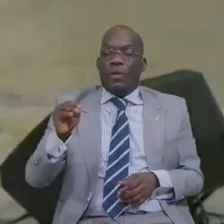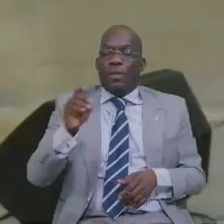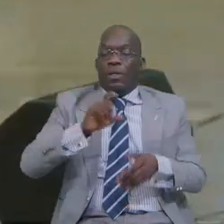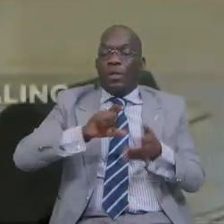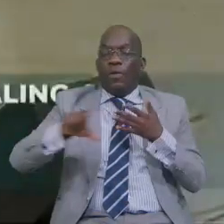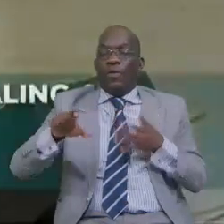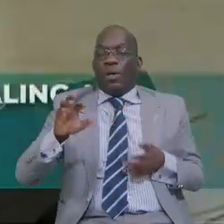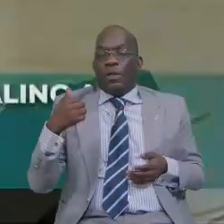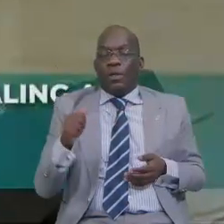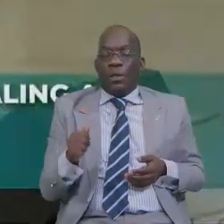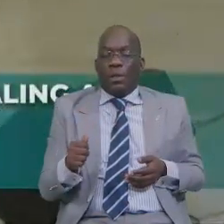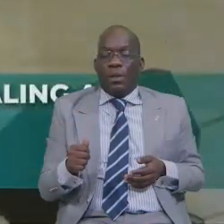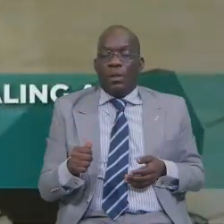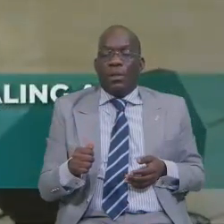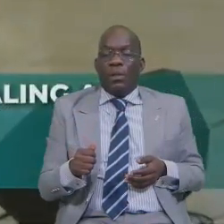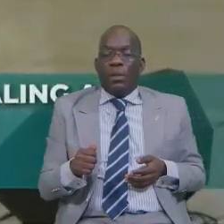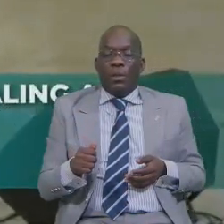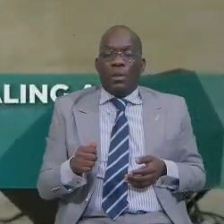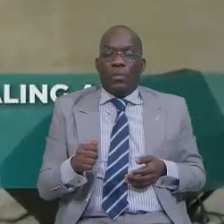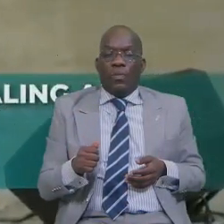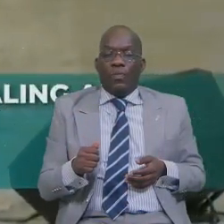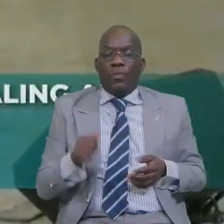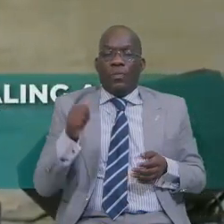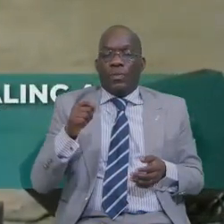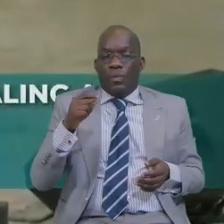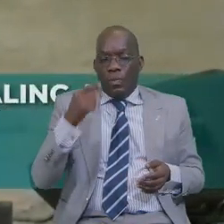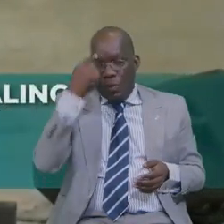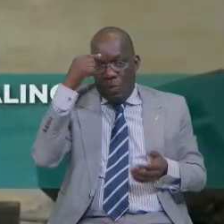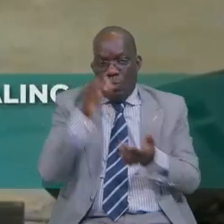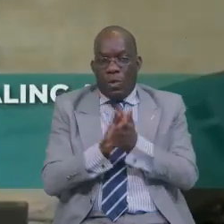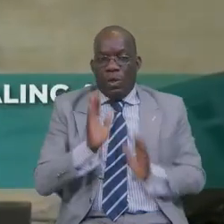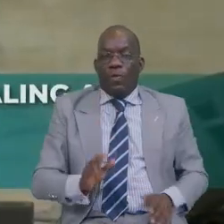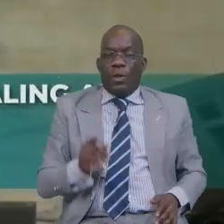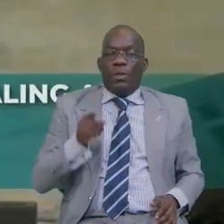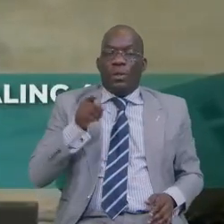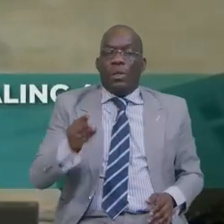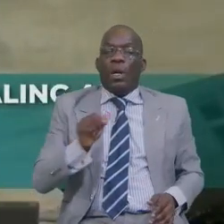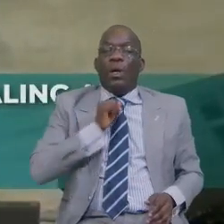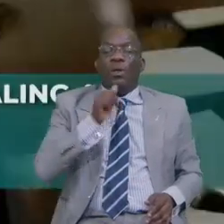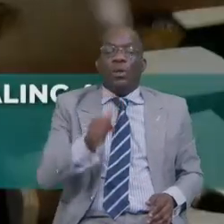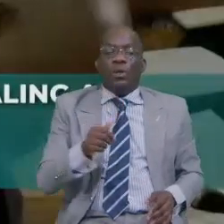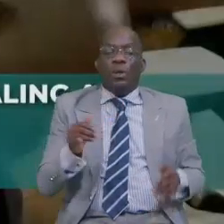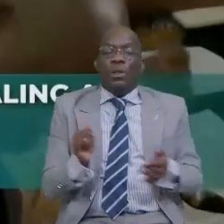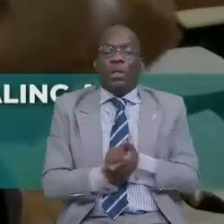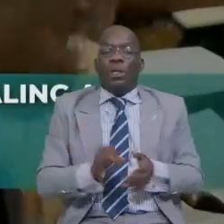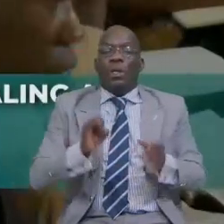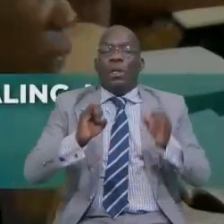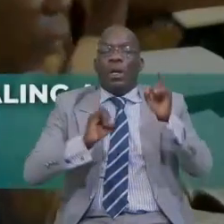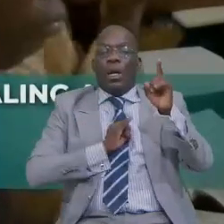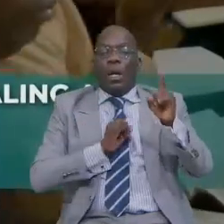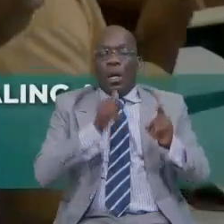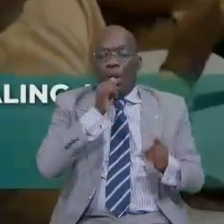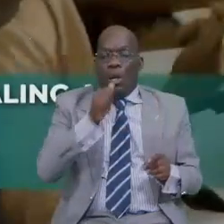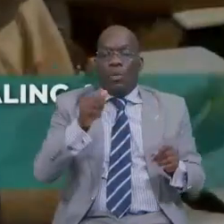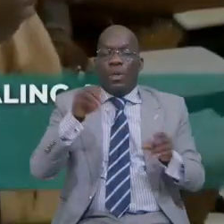John 14, verse 10, believest thou not that I am in the